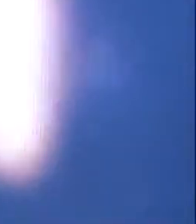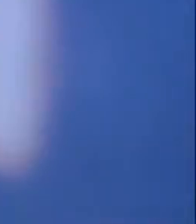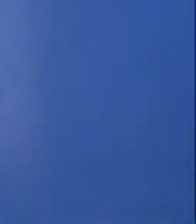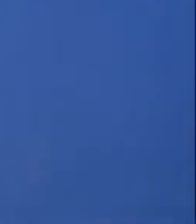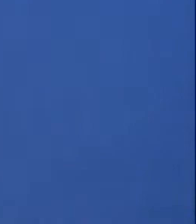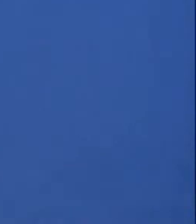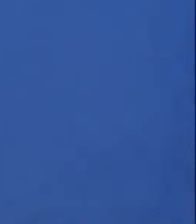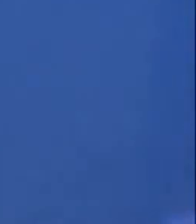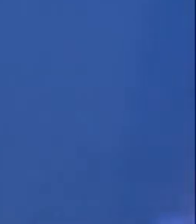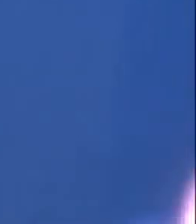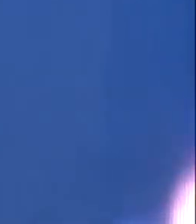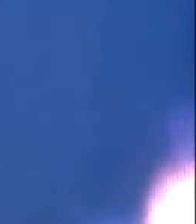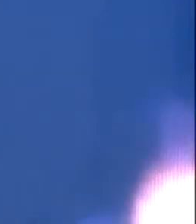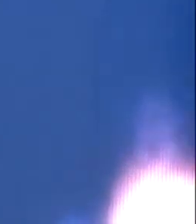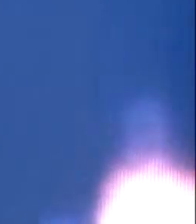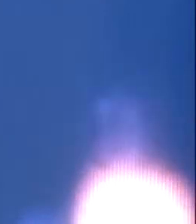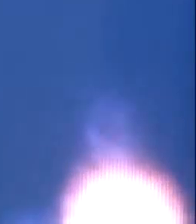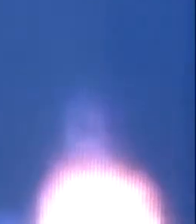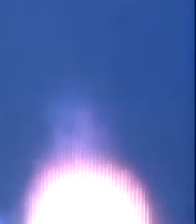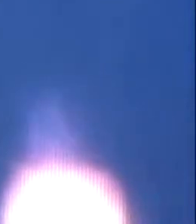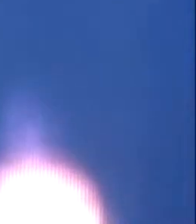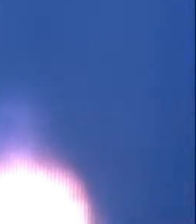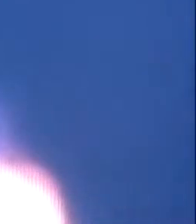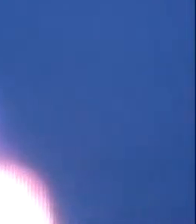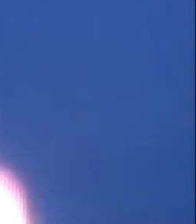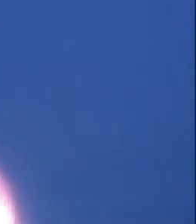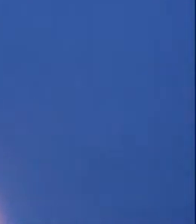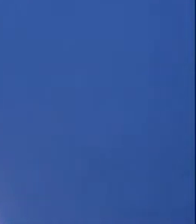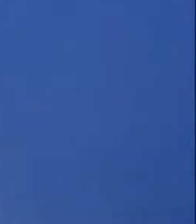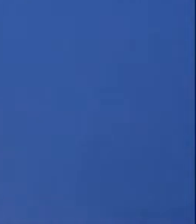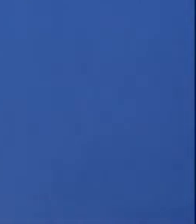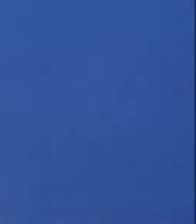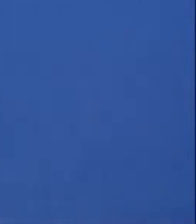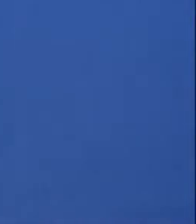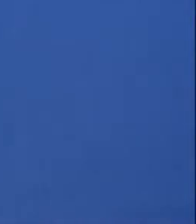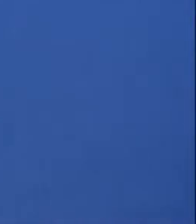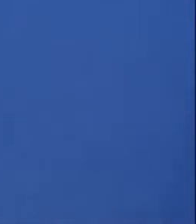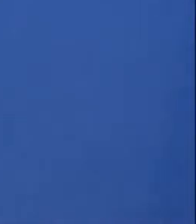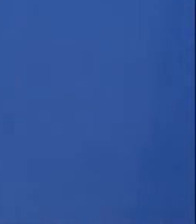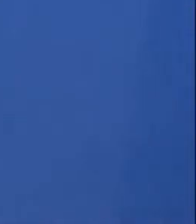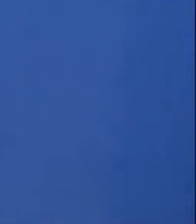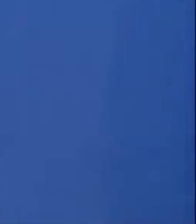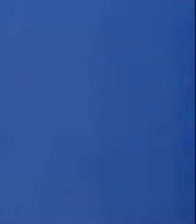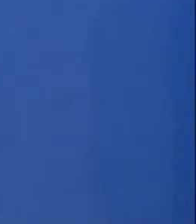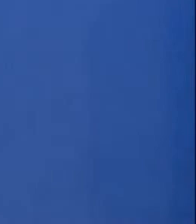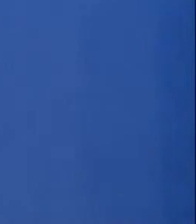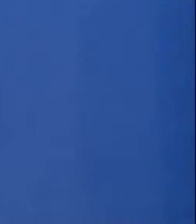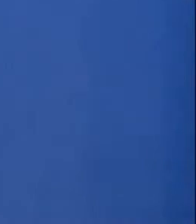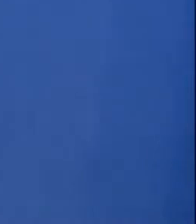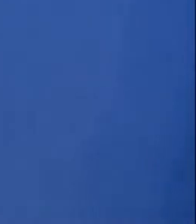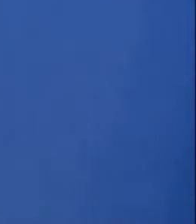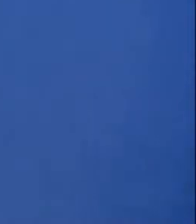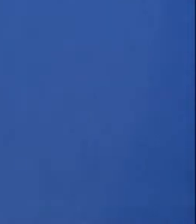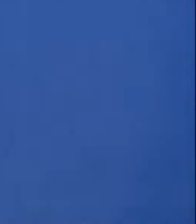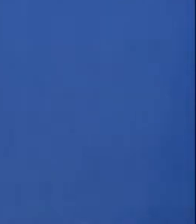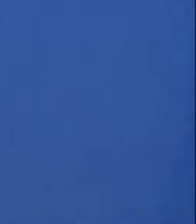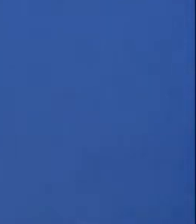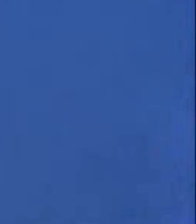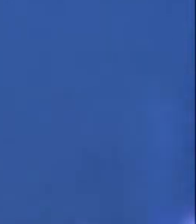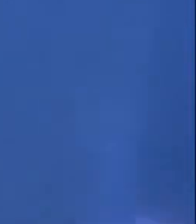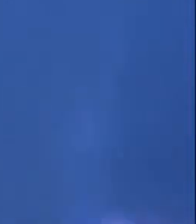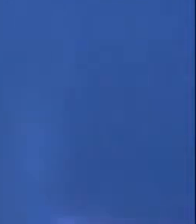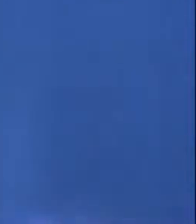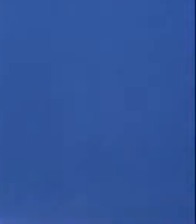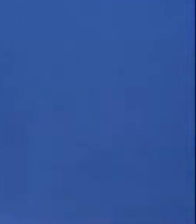You are the living word. Bread of heaven, sent down from